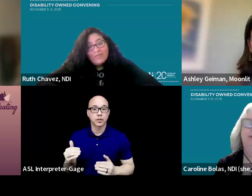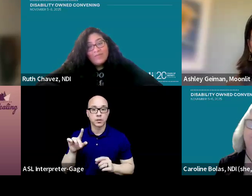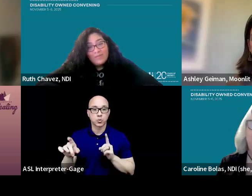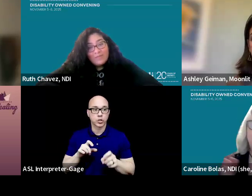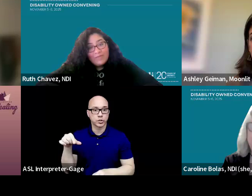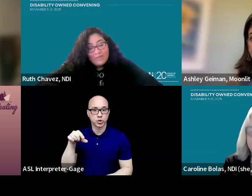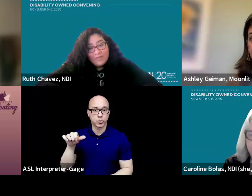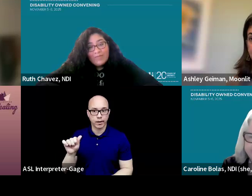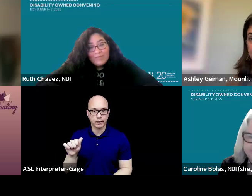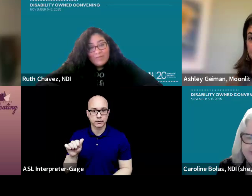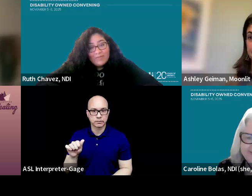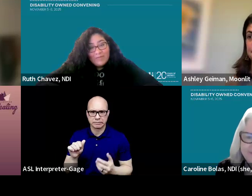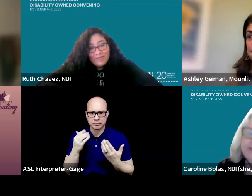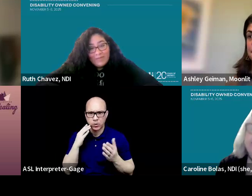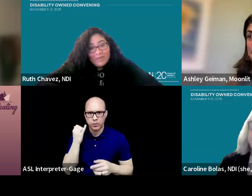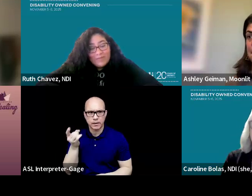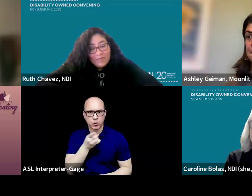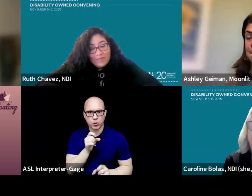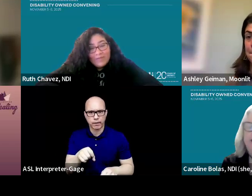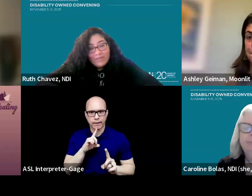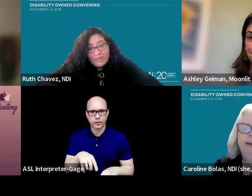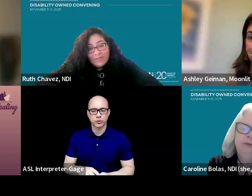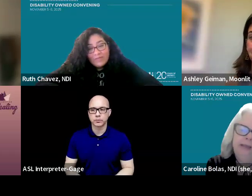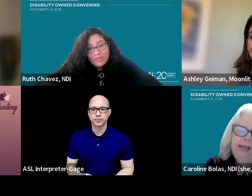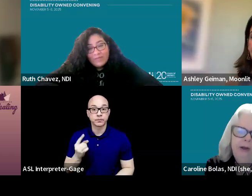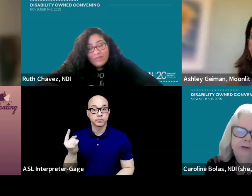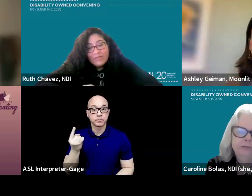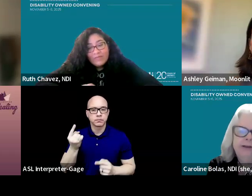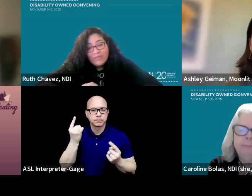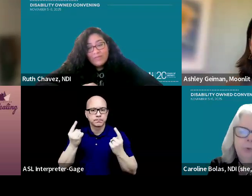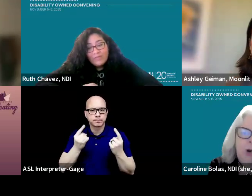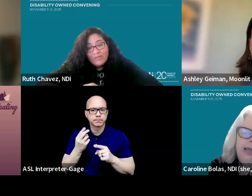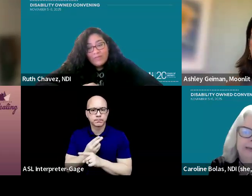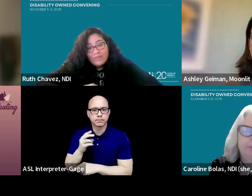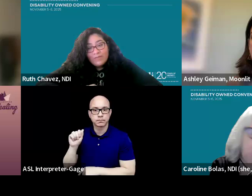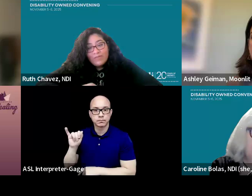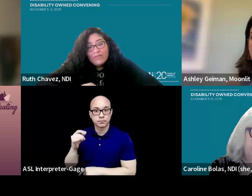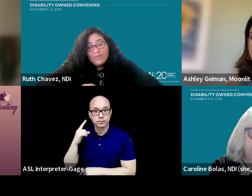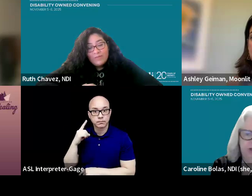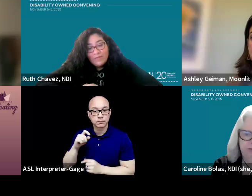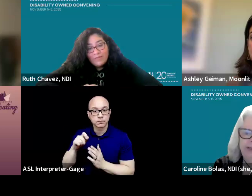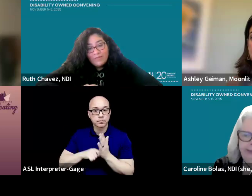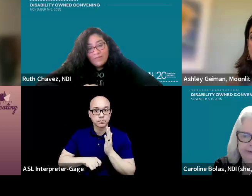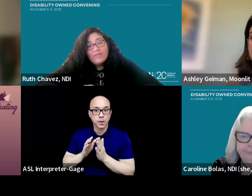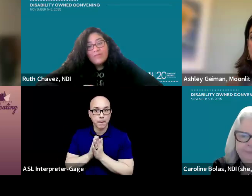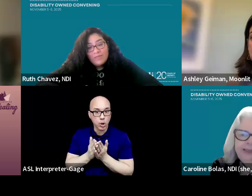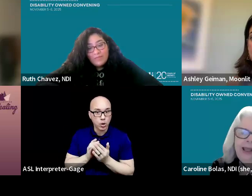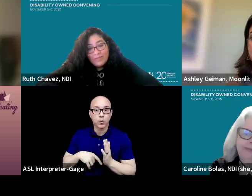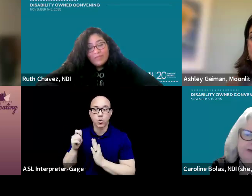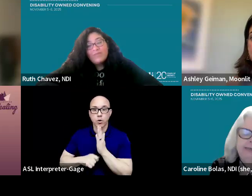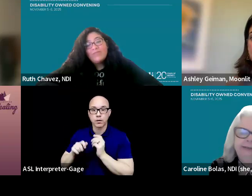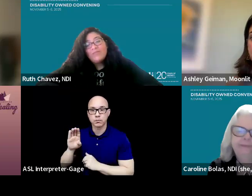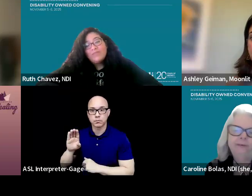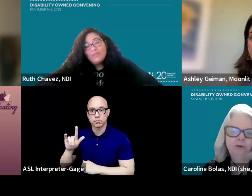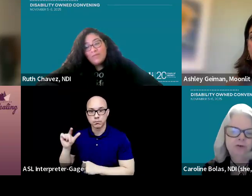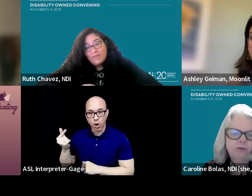know if anyone feels able to answer this, but someone's been thinking about using AI to write a book and a blog to actually generate income.